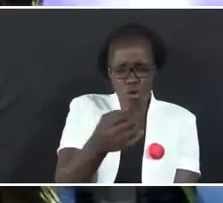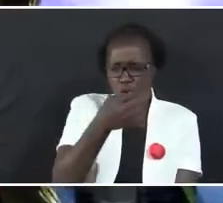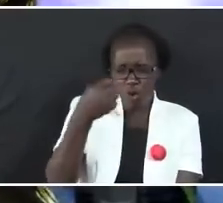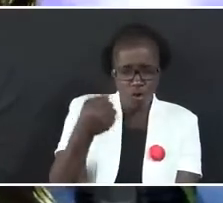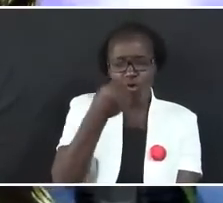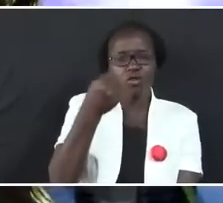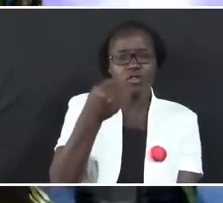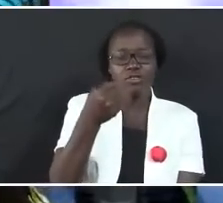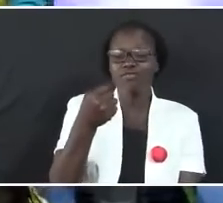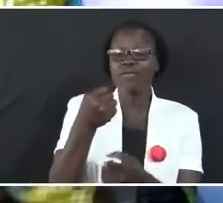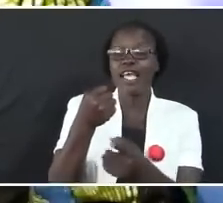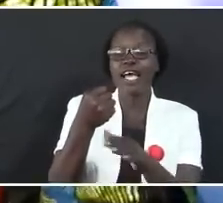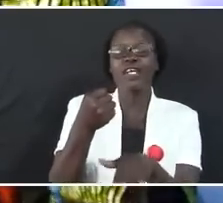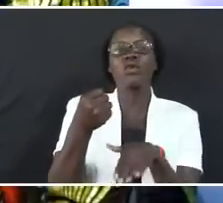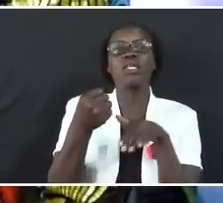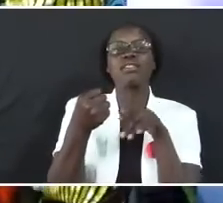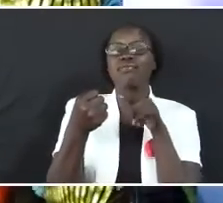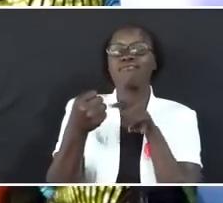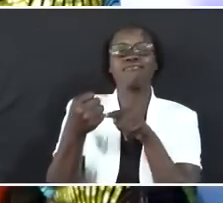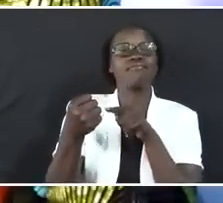Hold on right there.